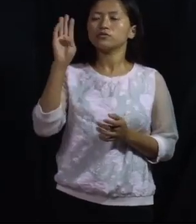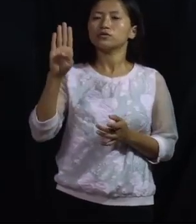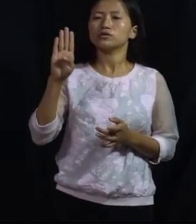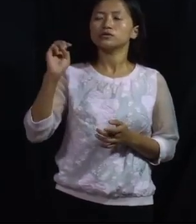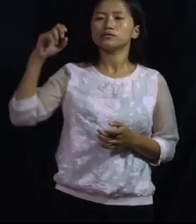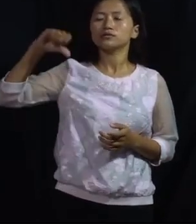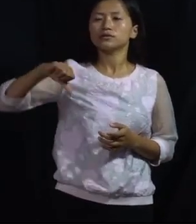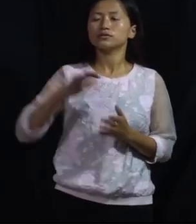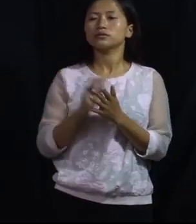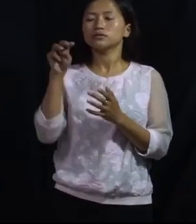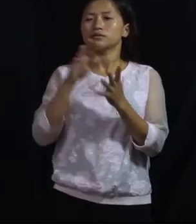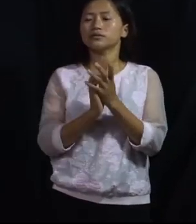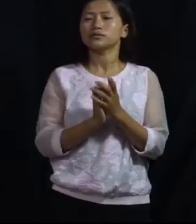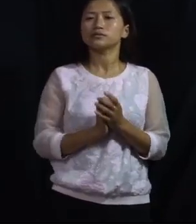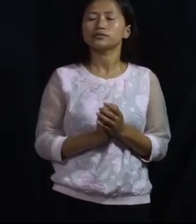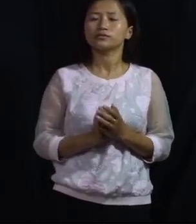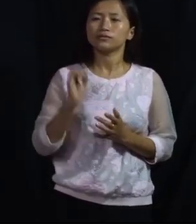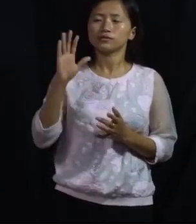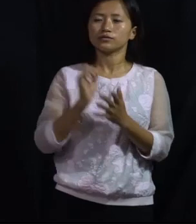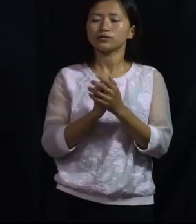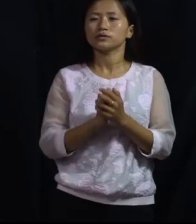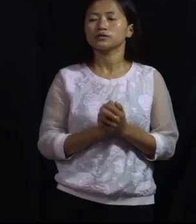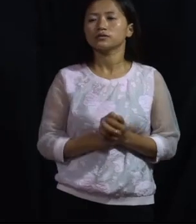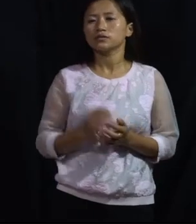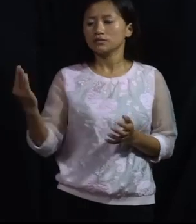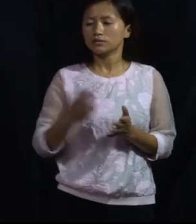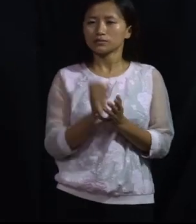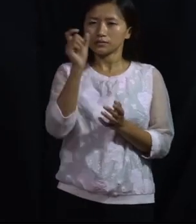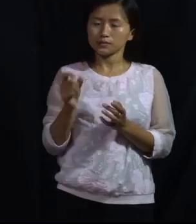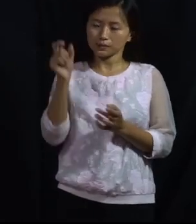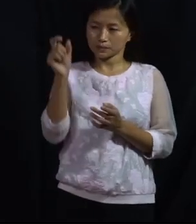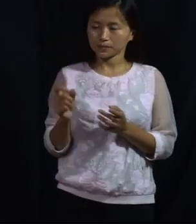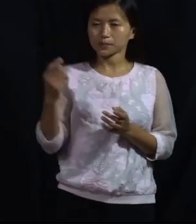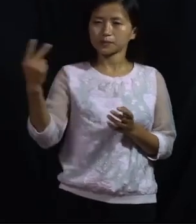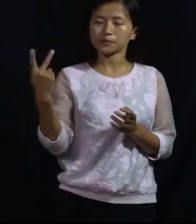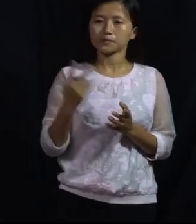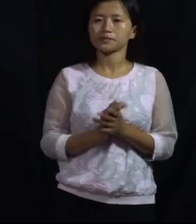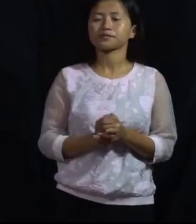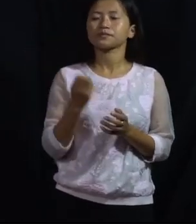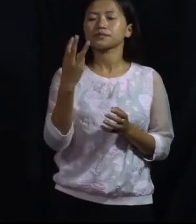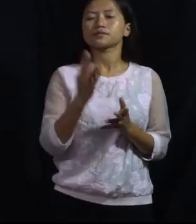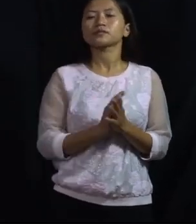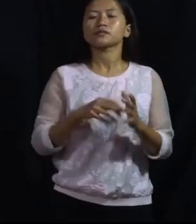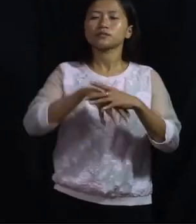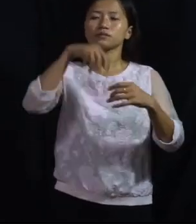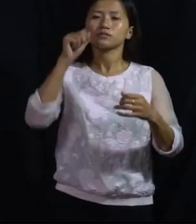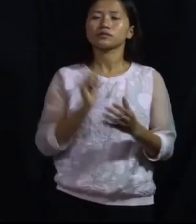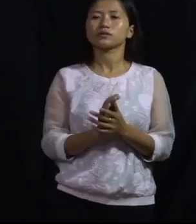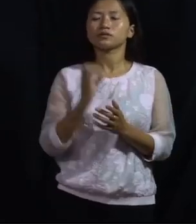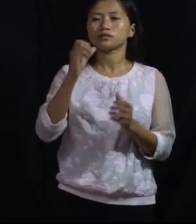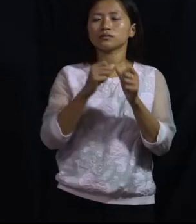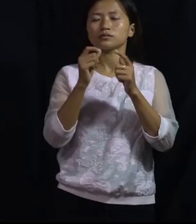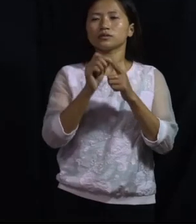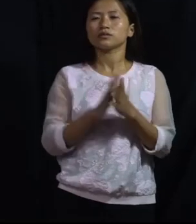question is silent about the figure of new capital for new partner, but you will have to calculate out of the